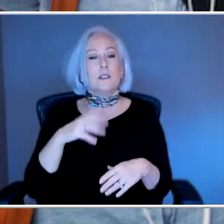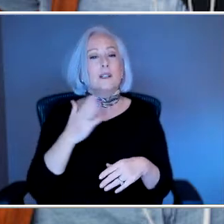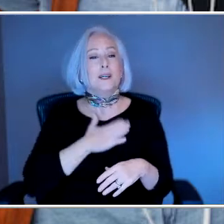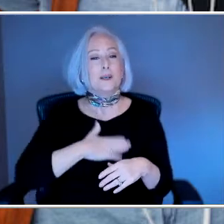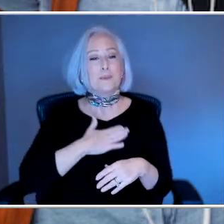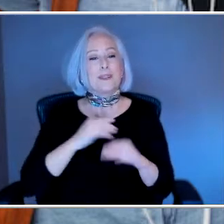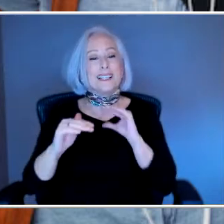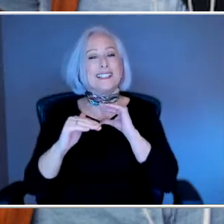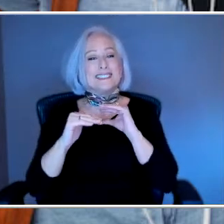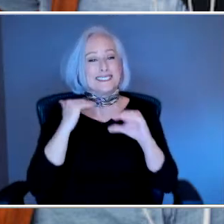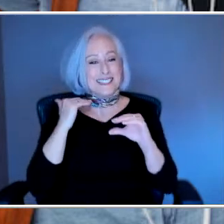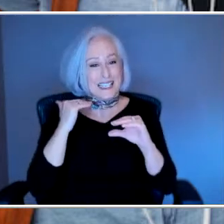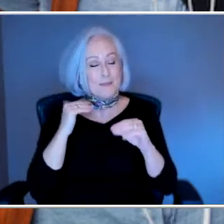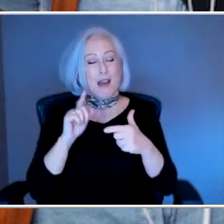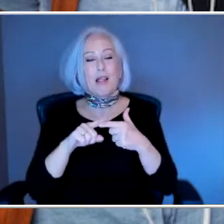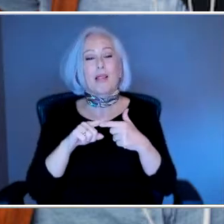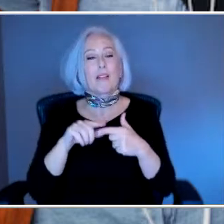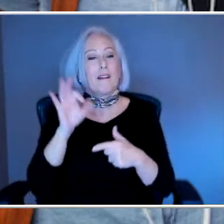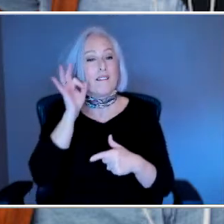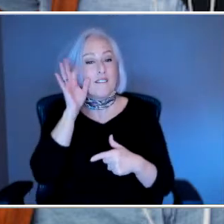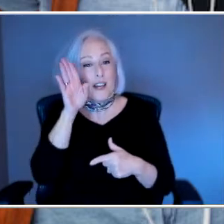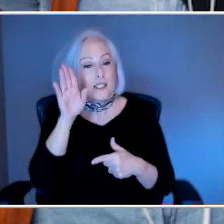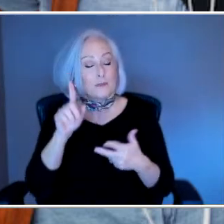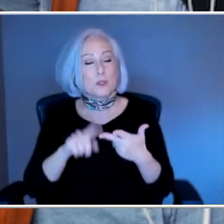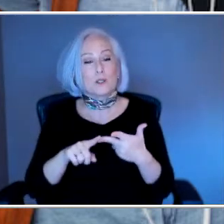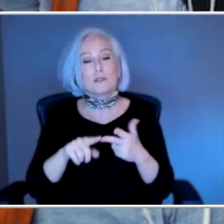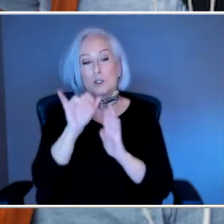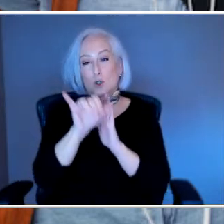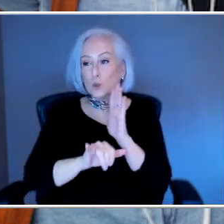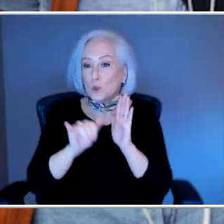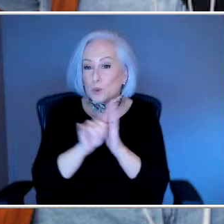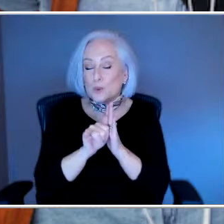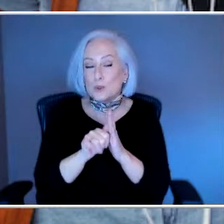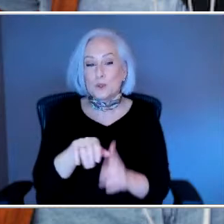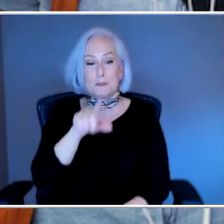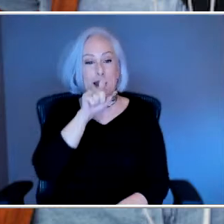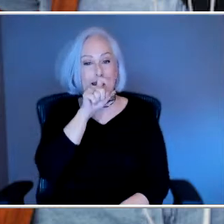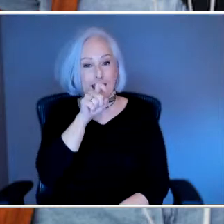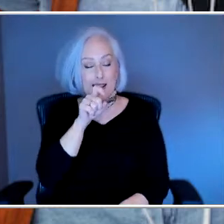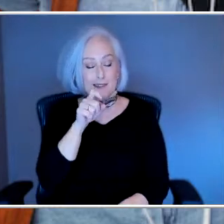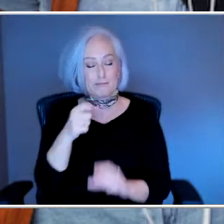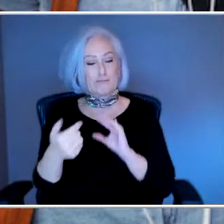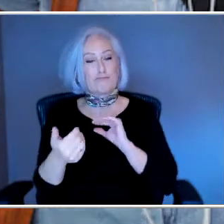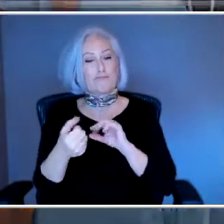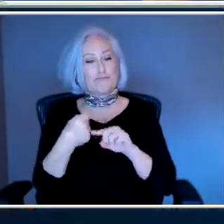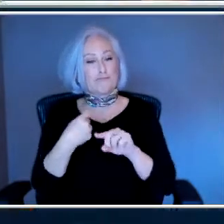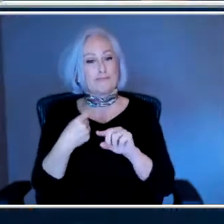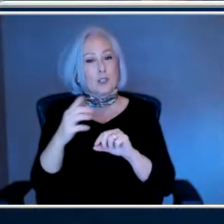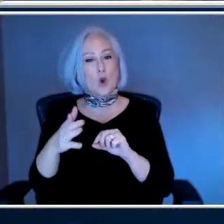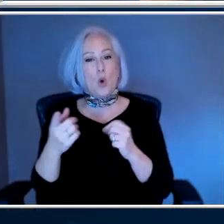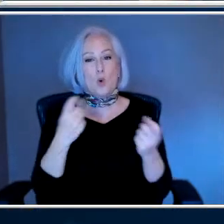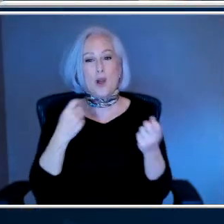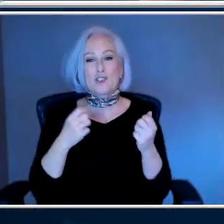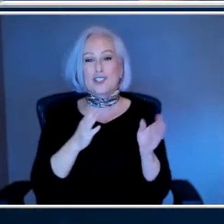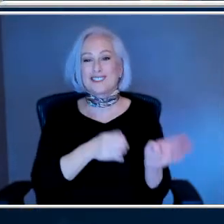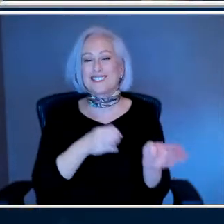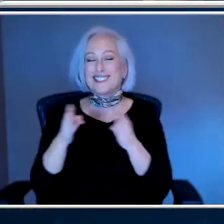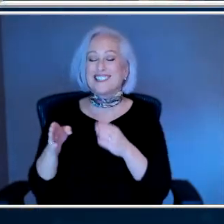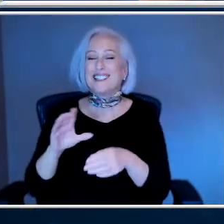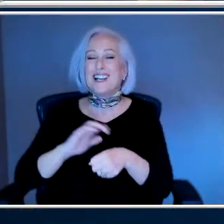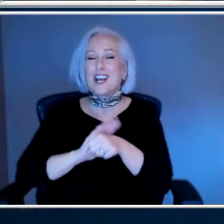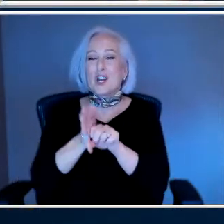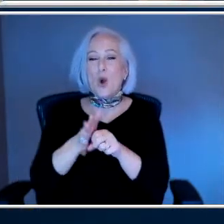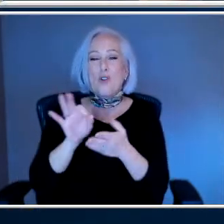can tweet us or email the Medical News Network. Info is right there on your screen. Right now, let's get a check on our COVID count on this Friday. Dr. Dana Hawkinson, Medical